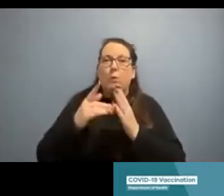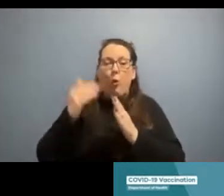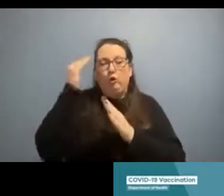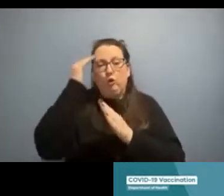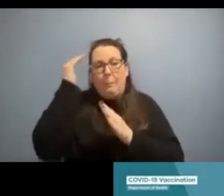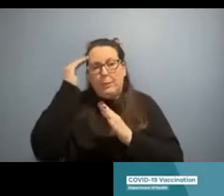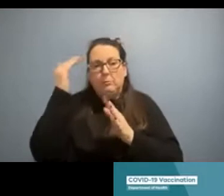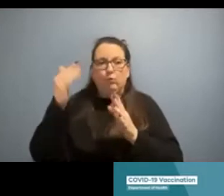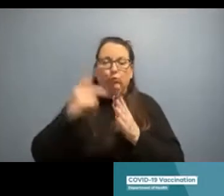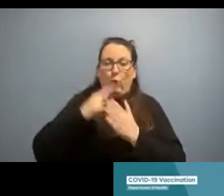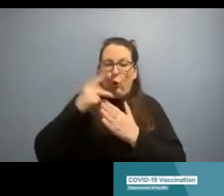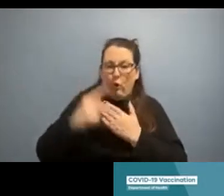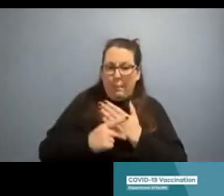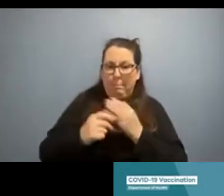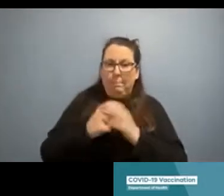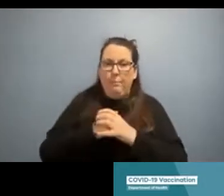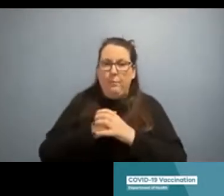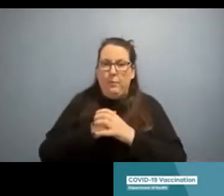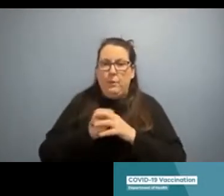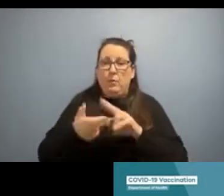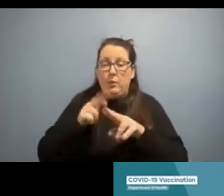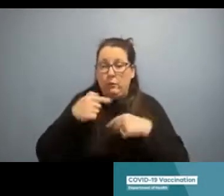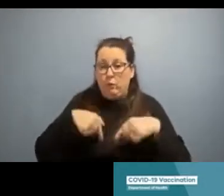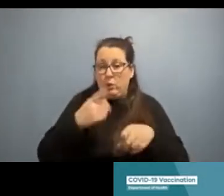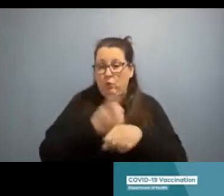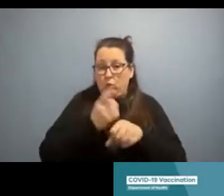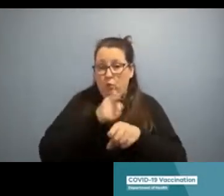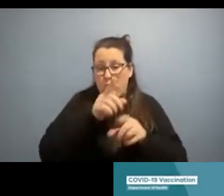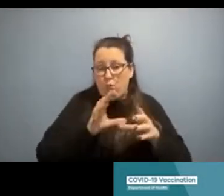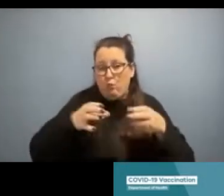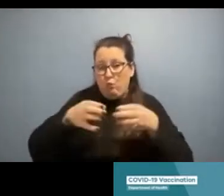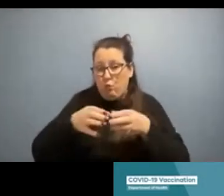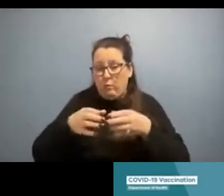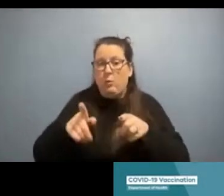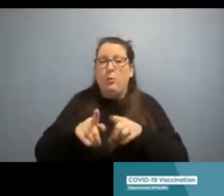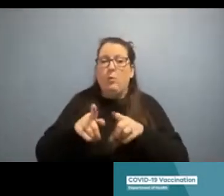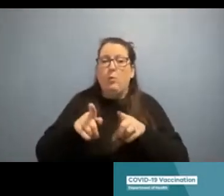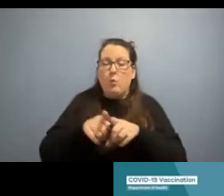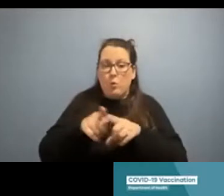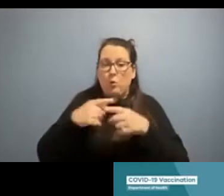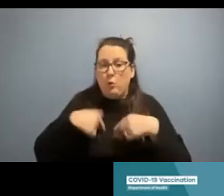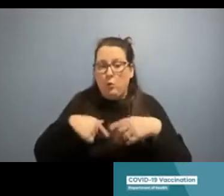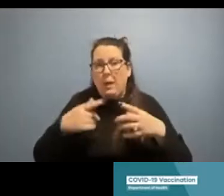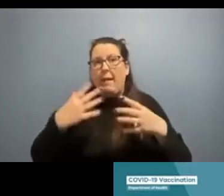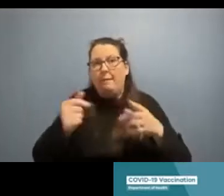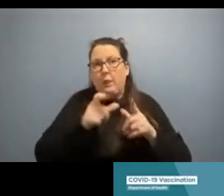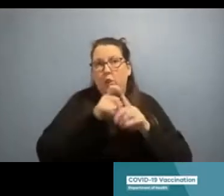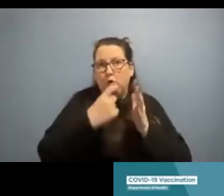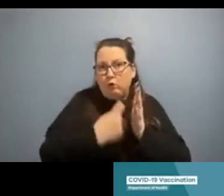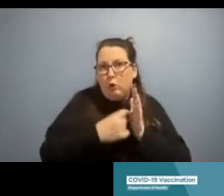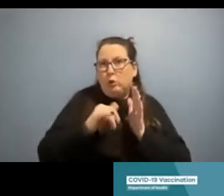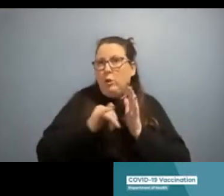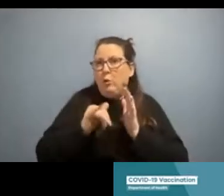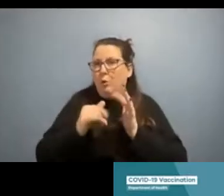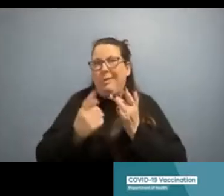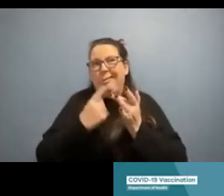Champions Program. So when we do talk to any of these particular groups, we also take with us a doctor or a Cal person who can